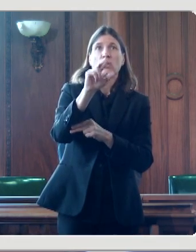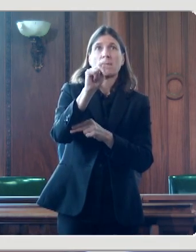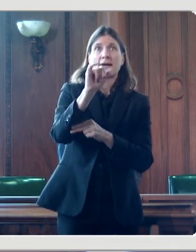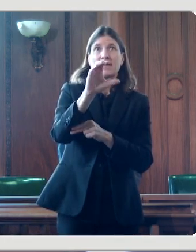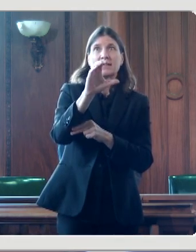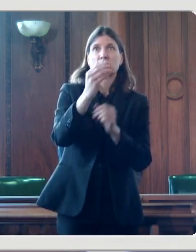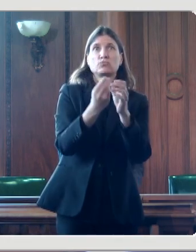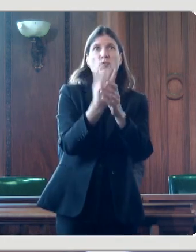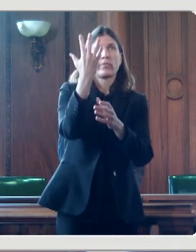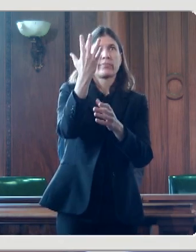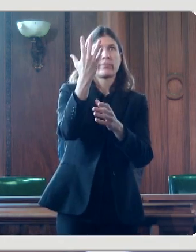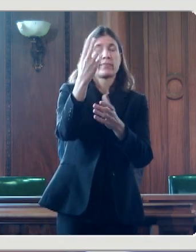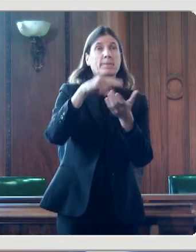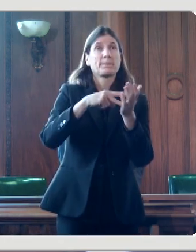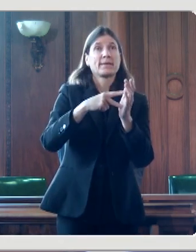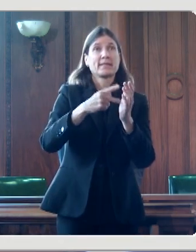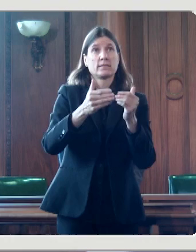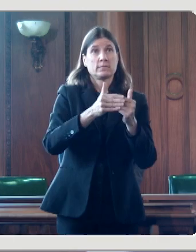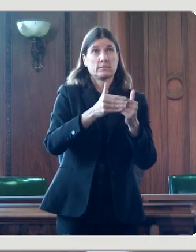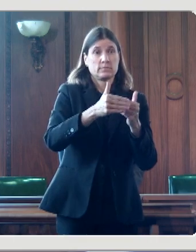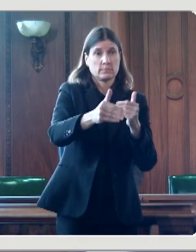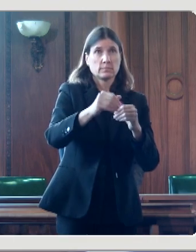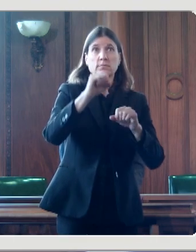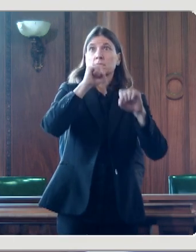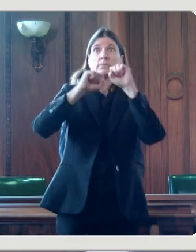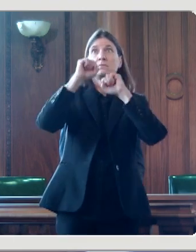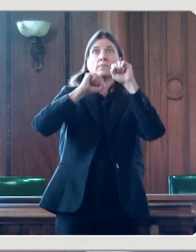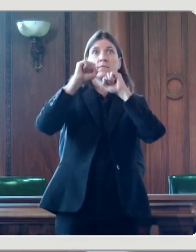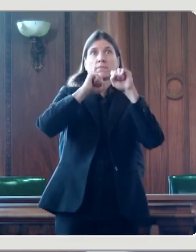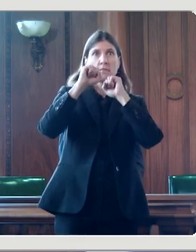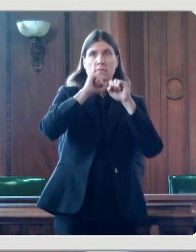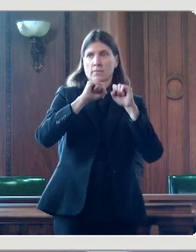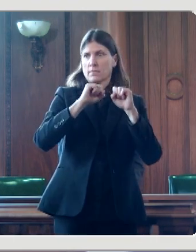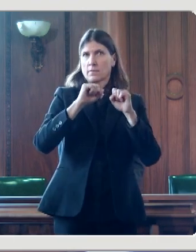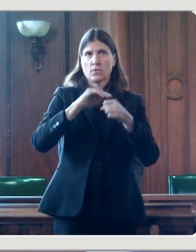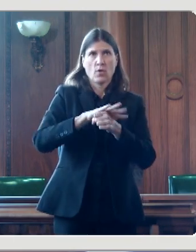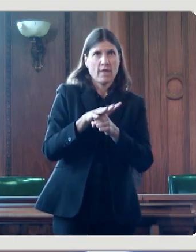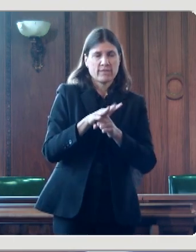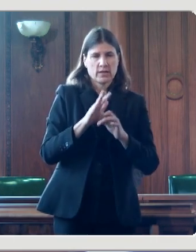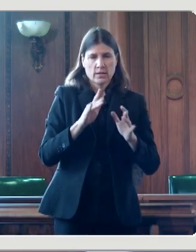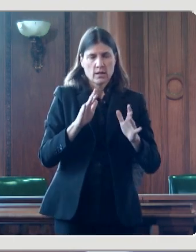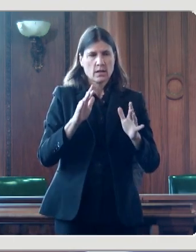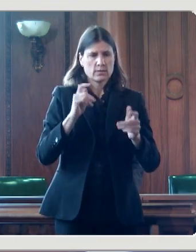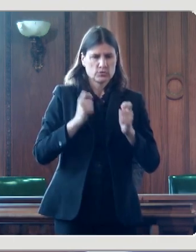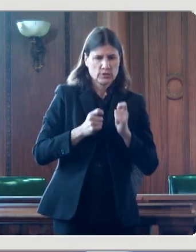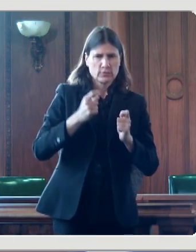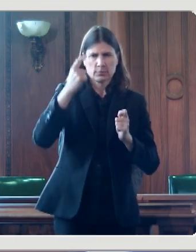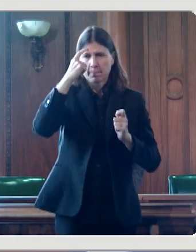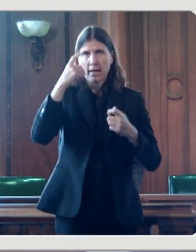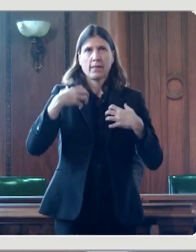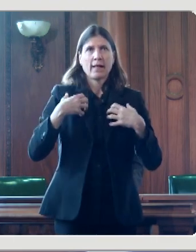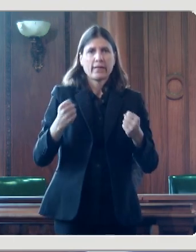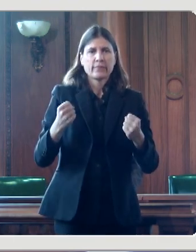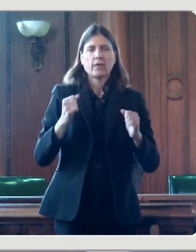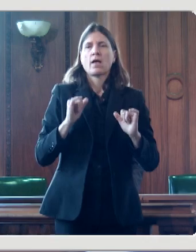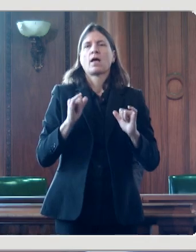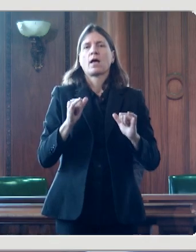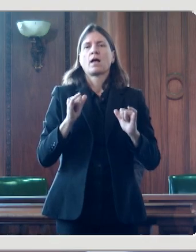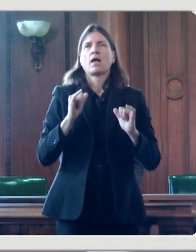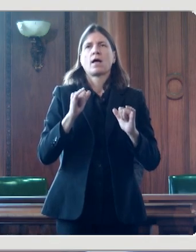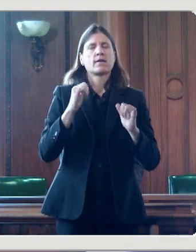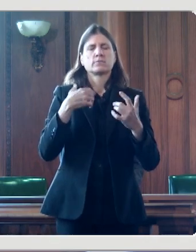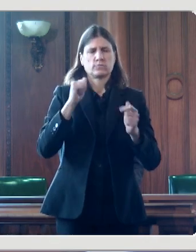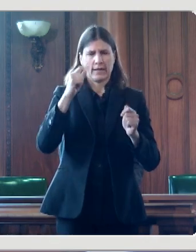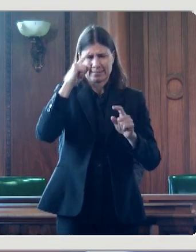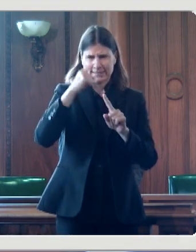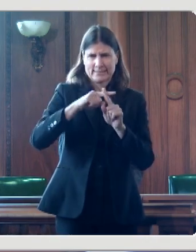by establishing a perspective of what a new normal is when the old normal is no longer an option. I think it's